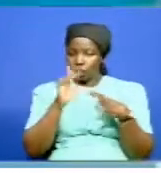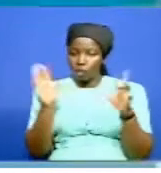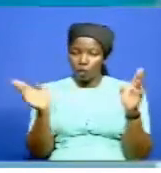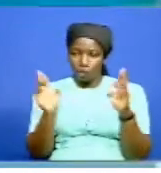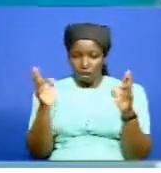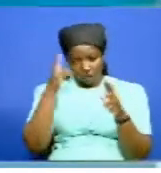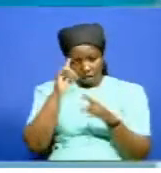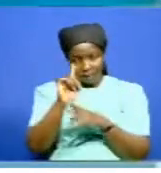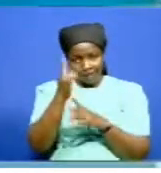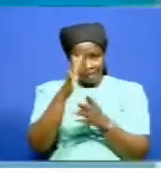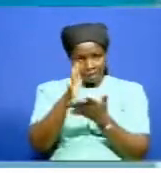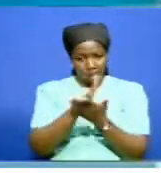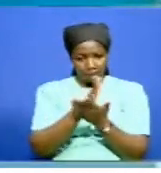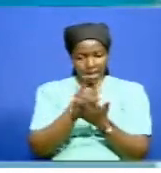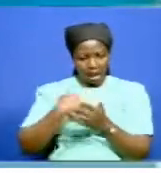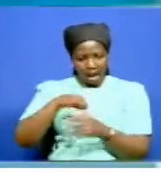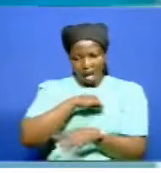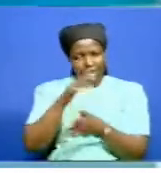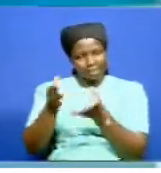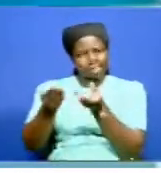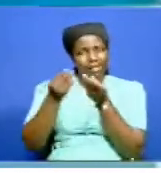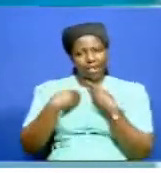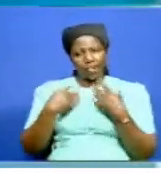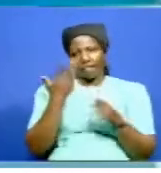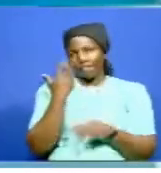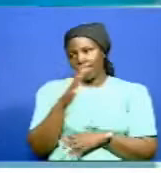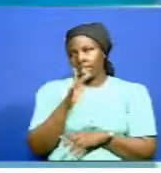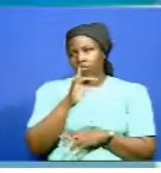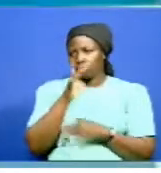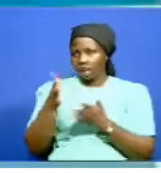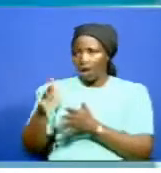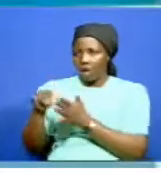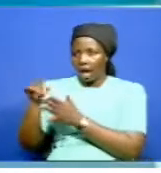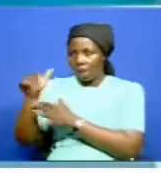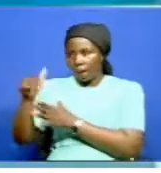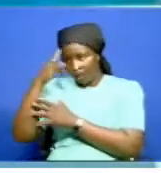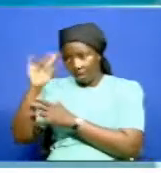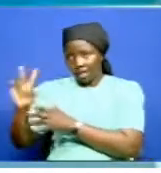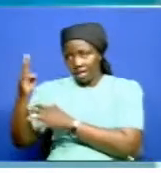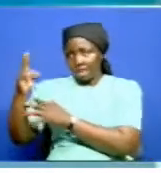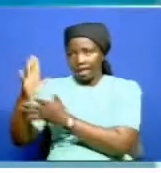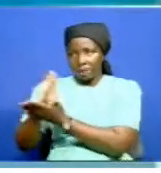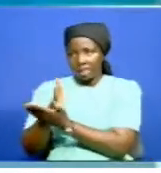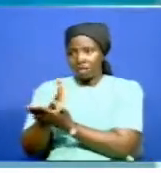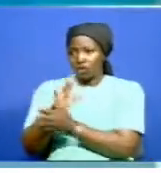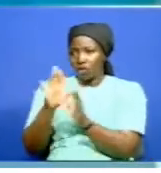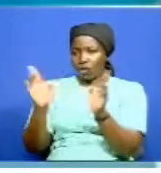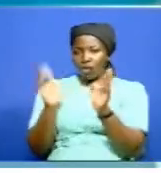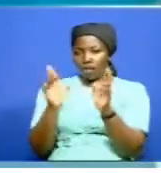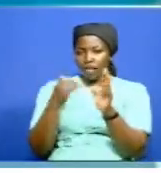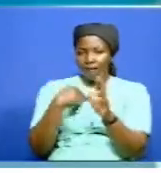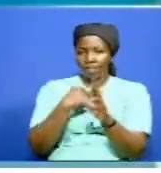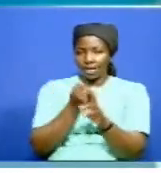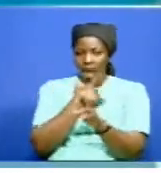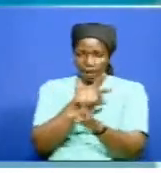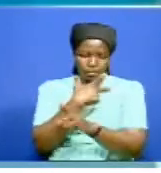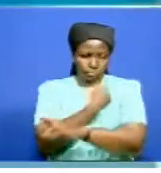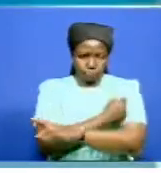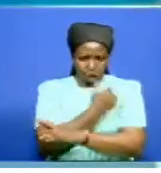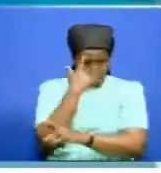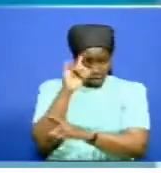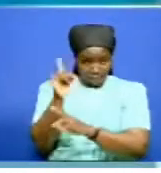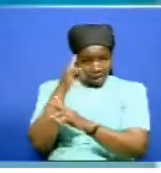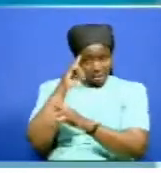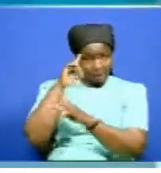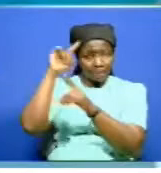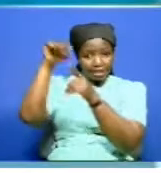first phase we have received. So now we are procuring for the second phase. So we already have the vaccines for the first targeted